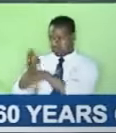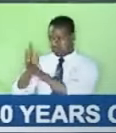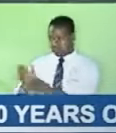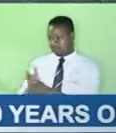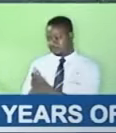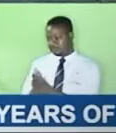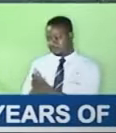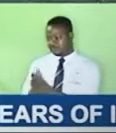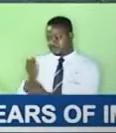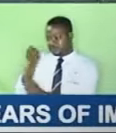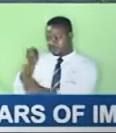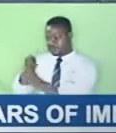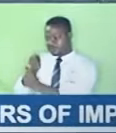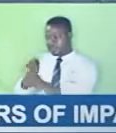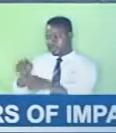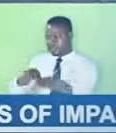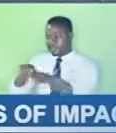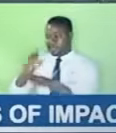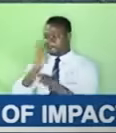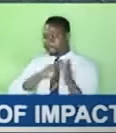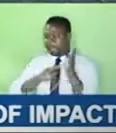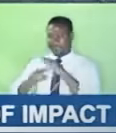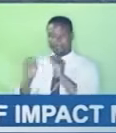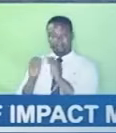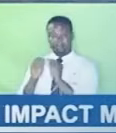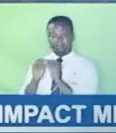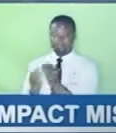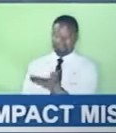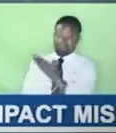He does all sorts of things.